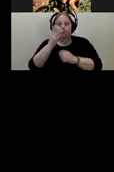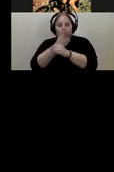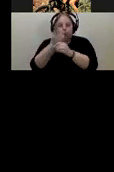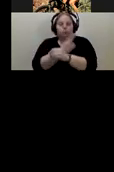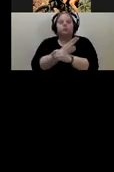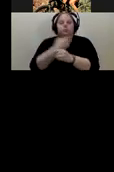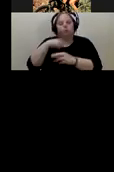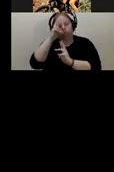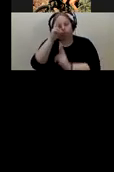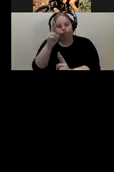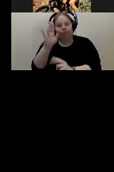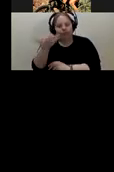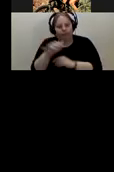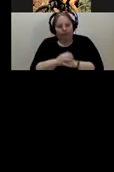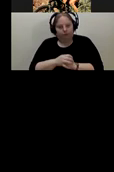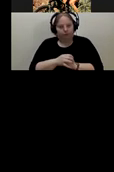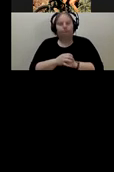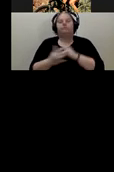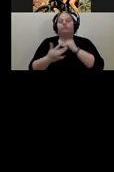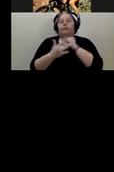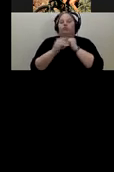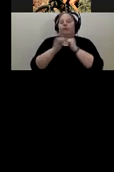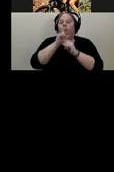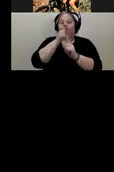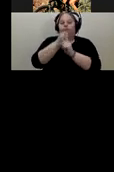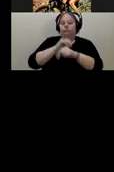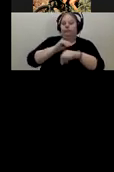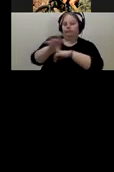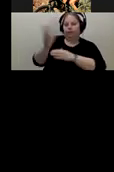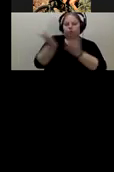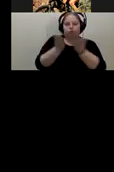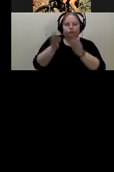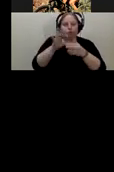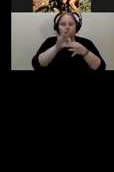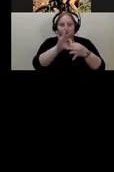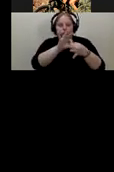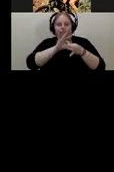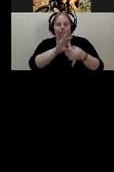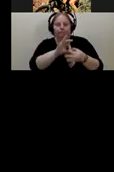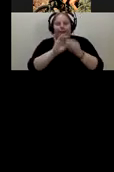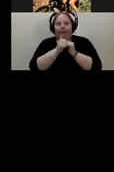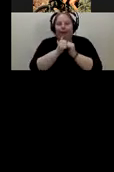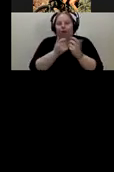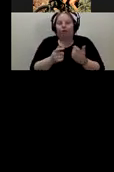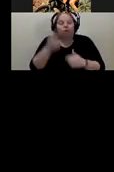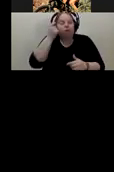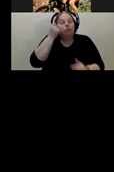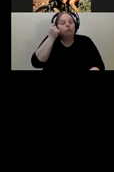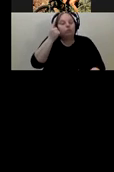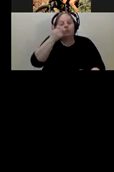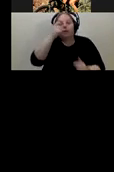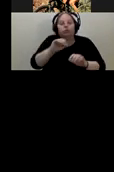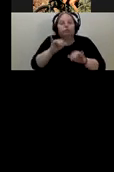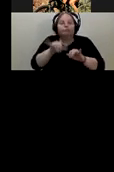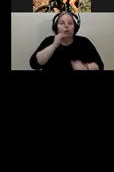how technology is impacting our service relationships. Just because you're at home